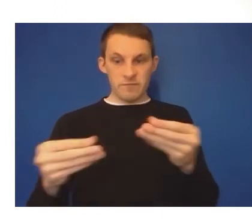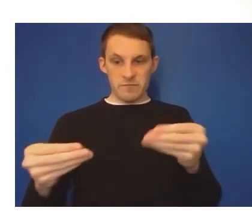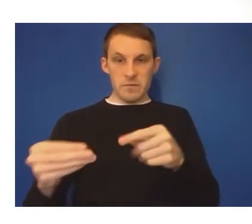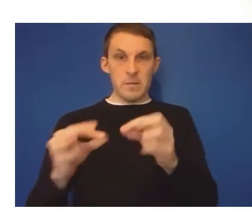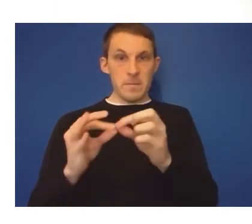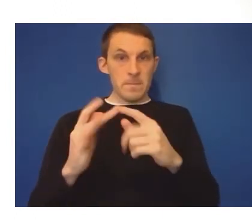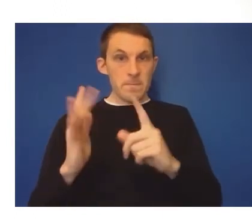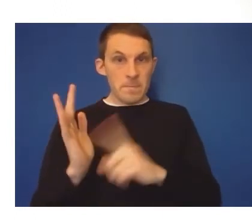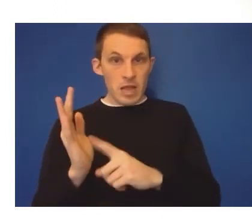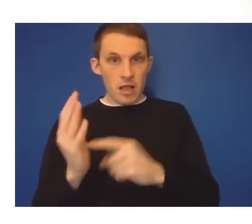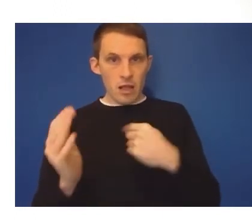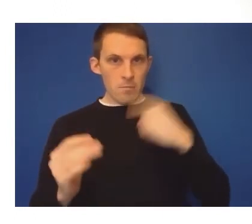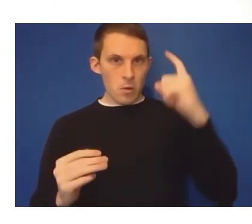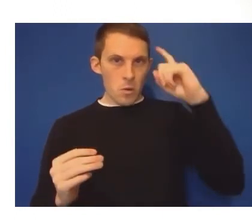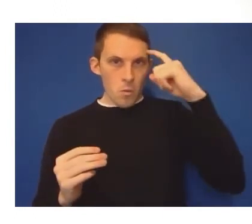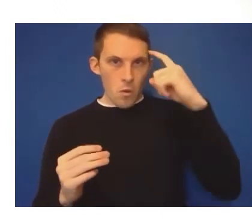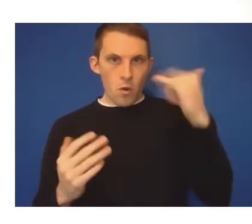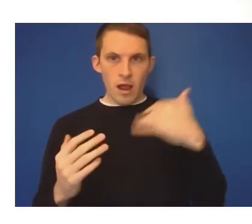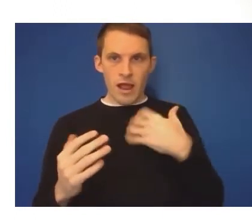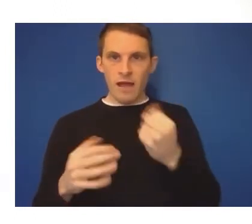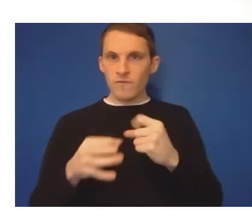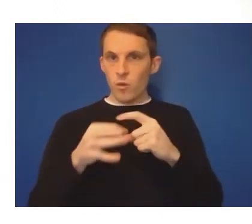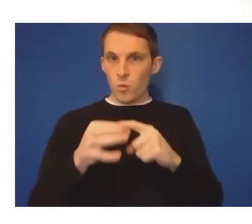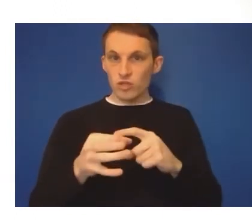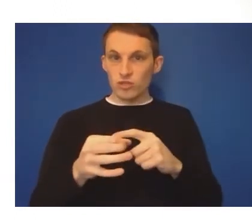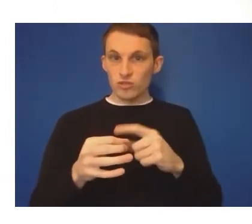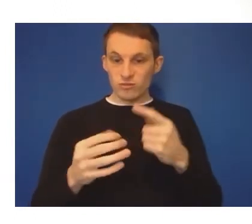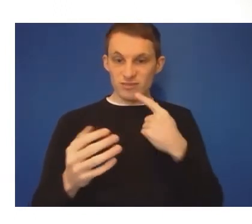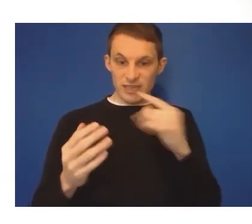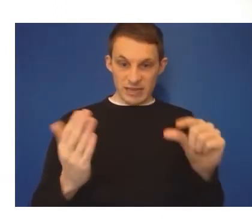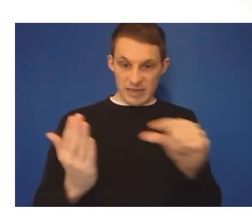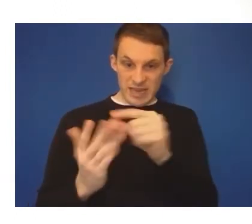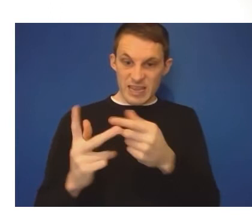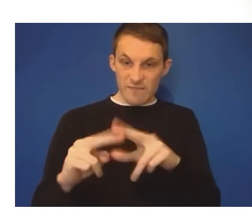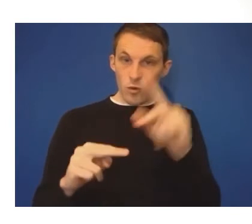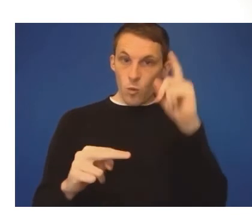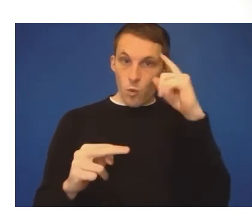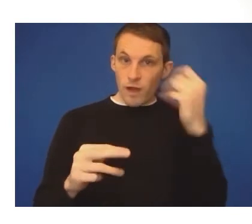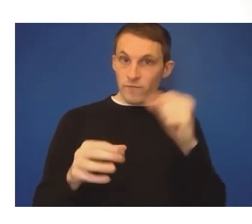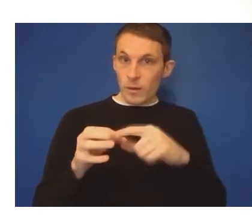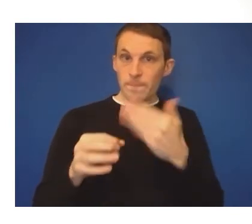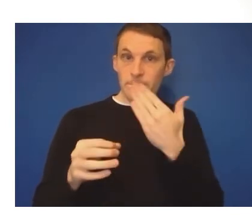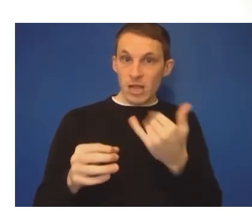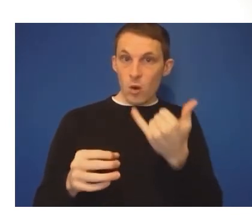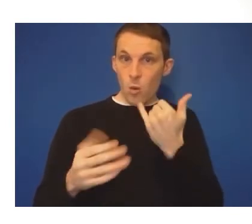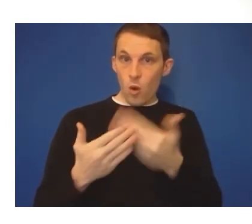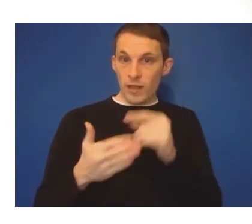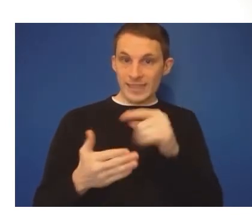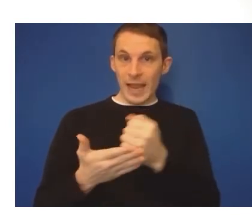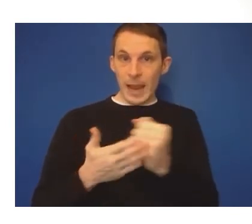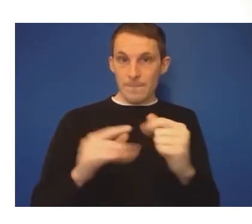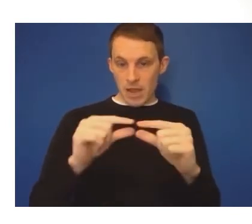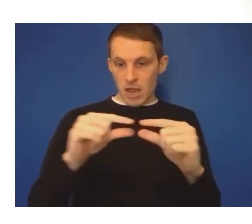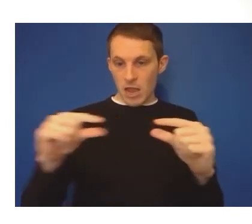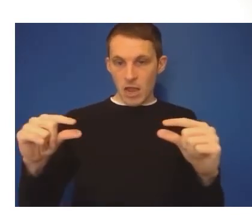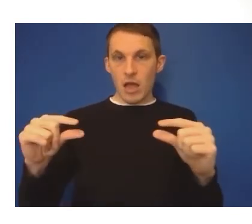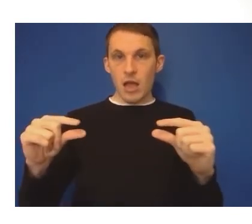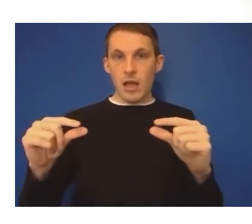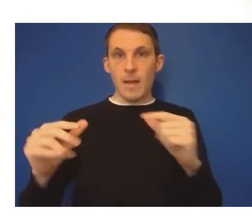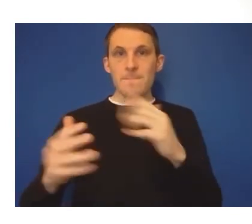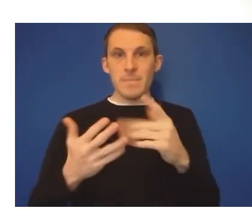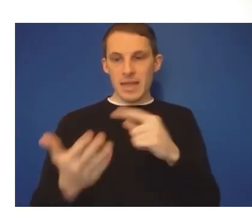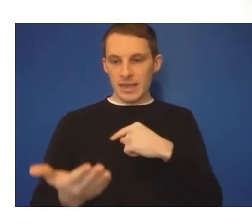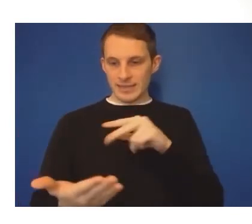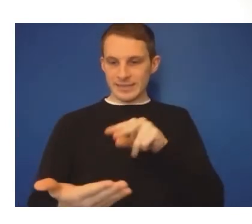have any questions, please call us on this number, on the basis that this would make it easier to get in touch, even if you're